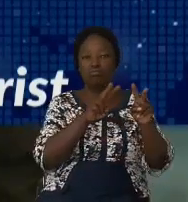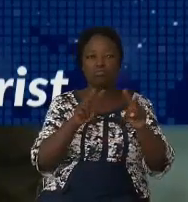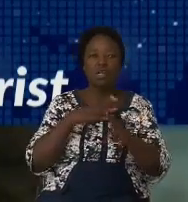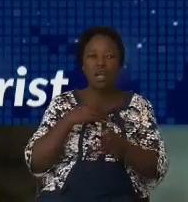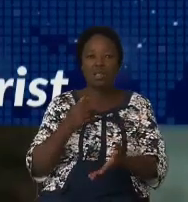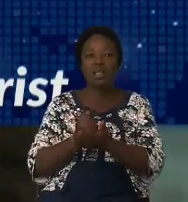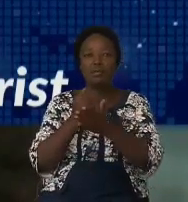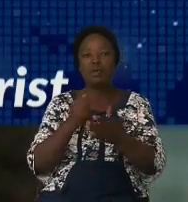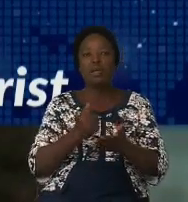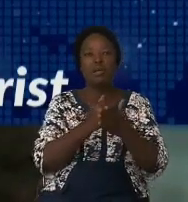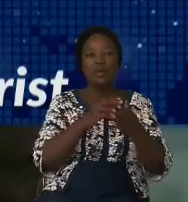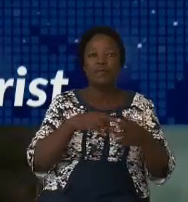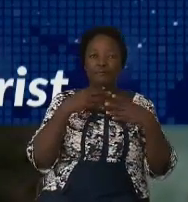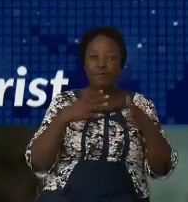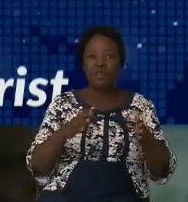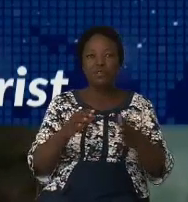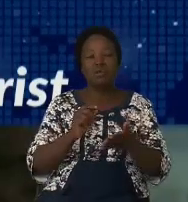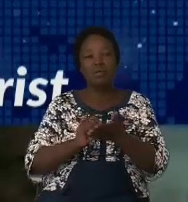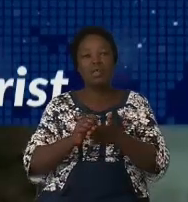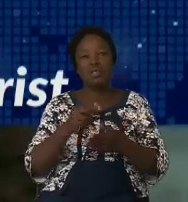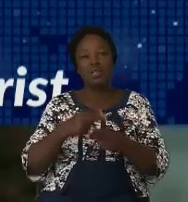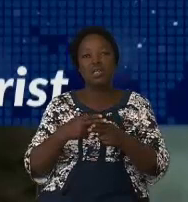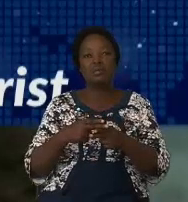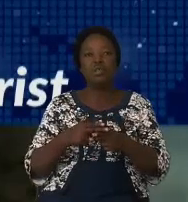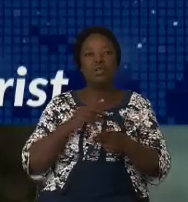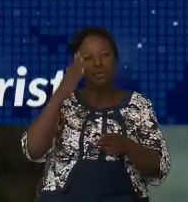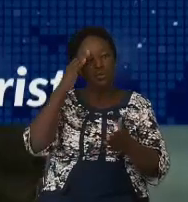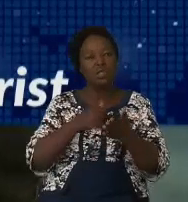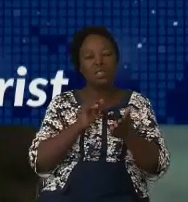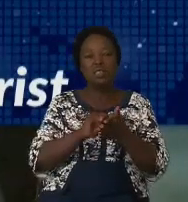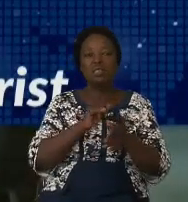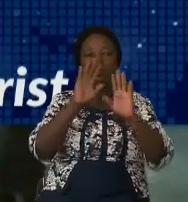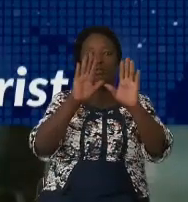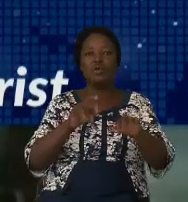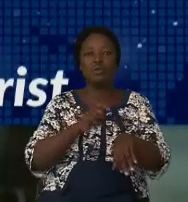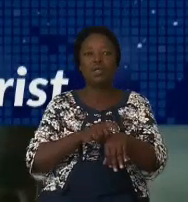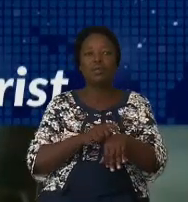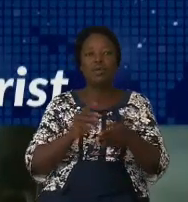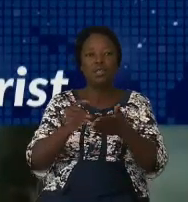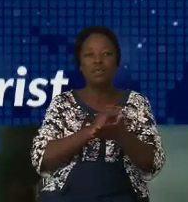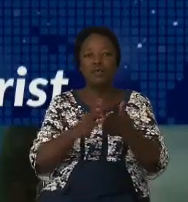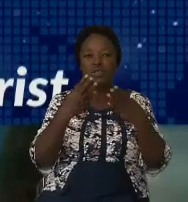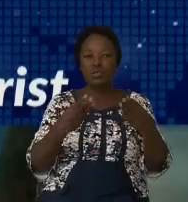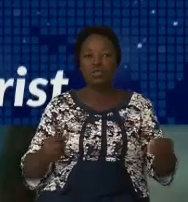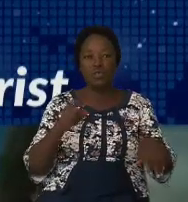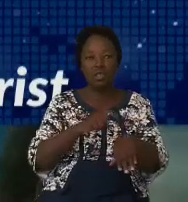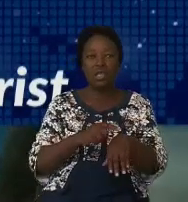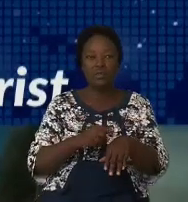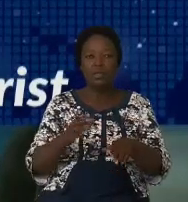supervisors. It's miracle time. Divine solution time. Get